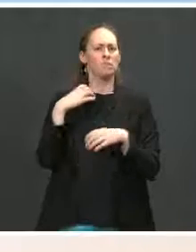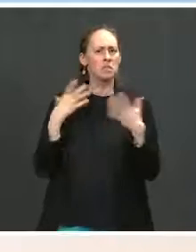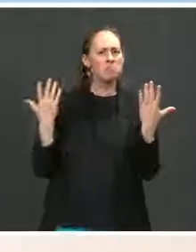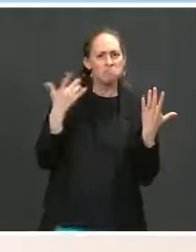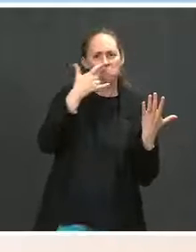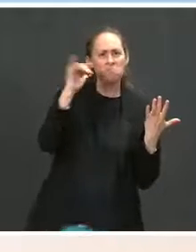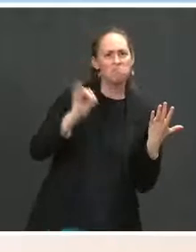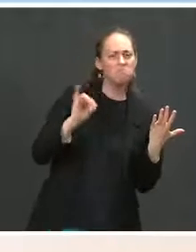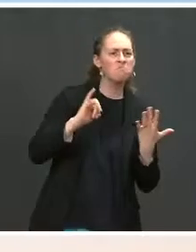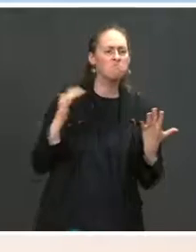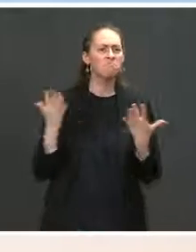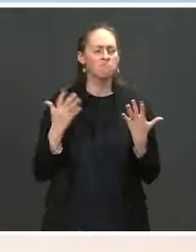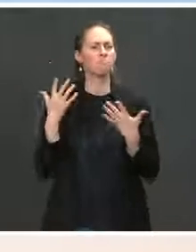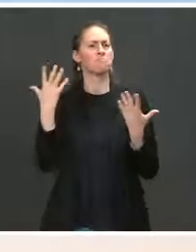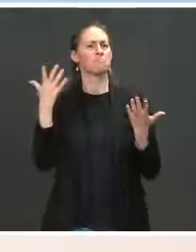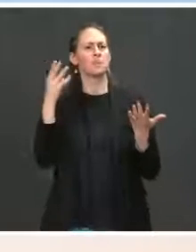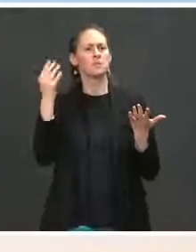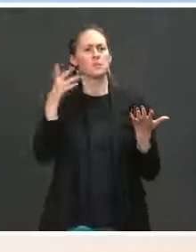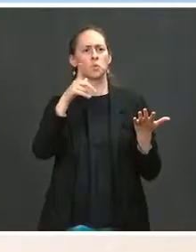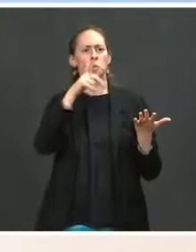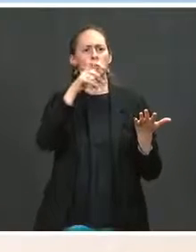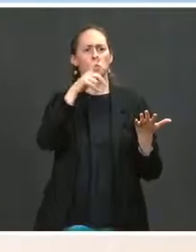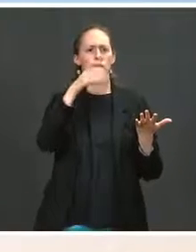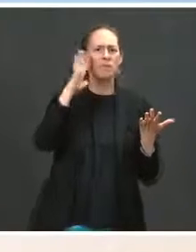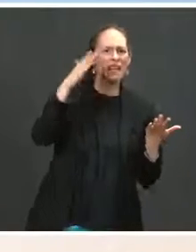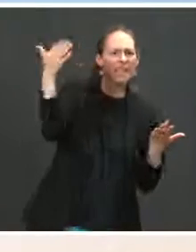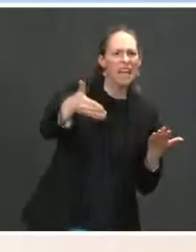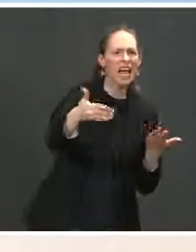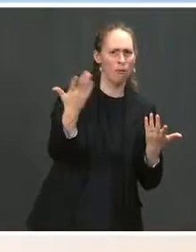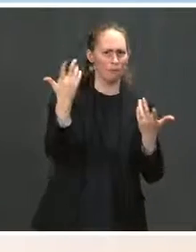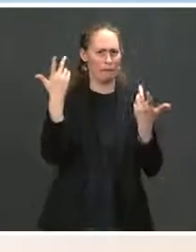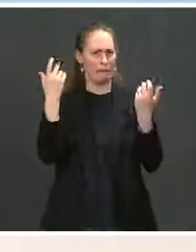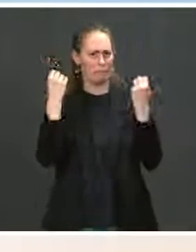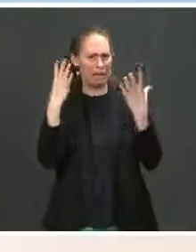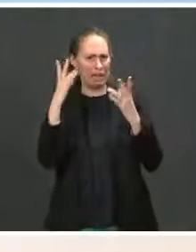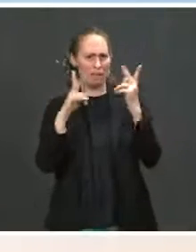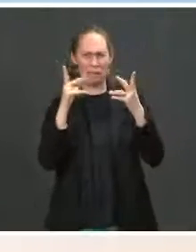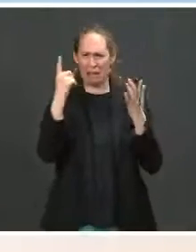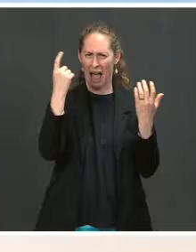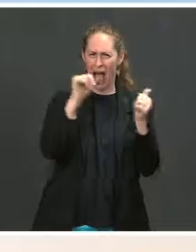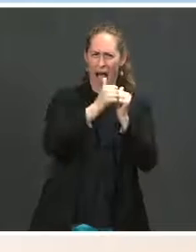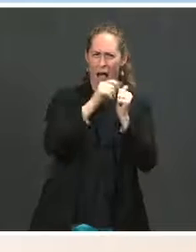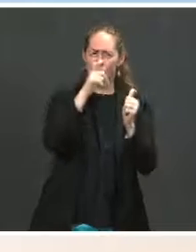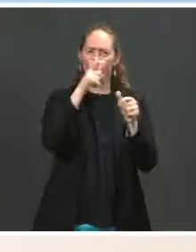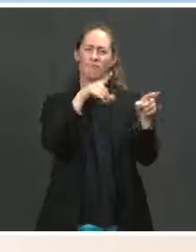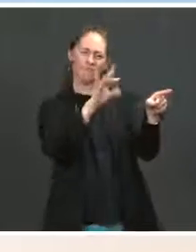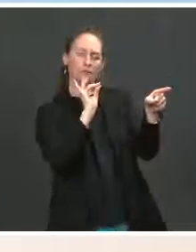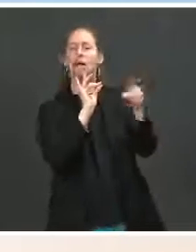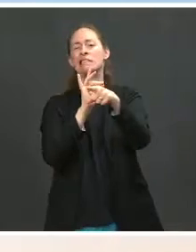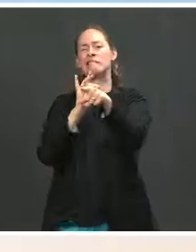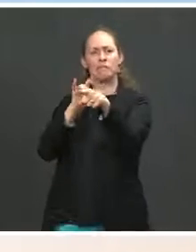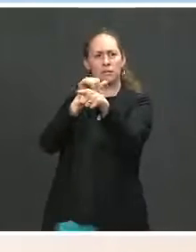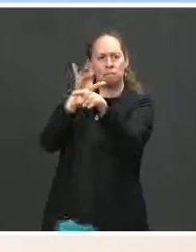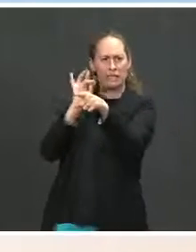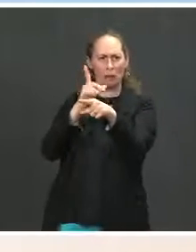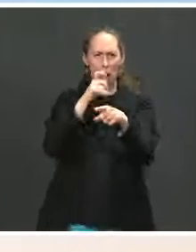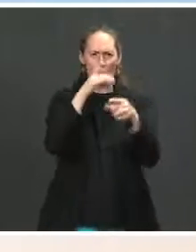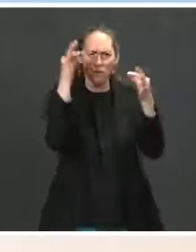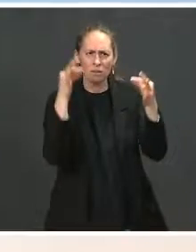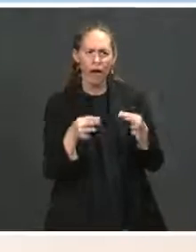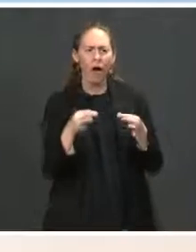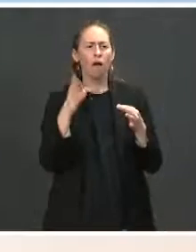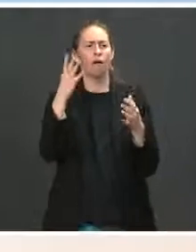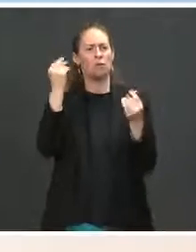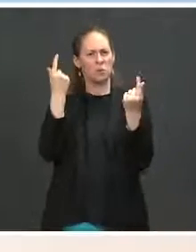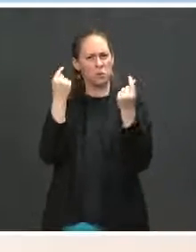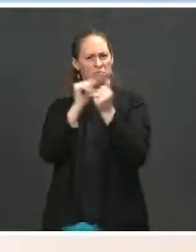attendance will be reduced, so how are you deciding who gets to attend? And then are you working with Capitol Police on security, or are